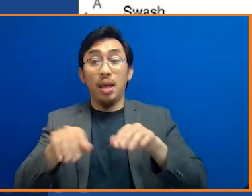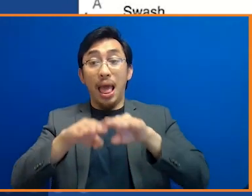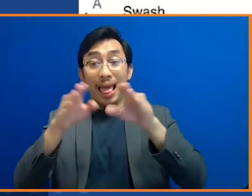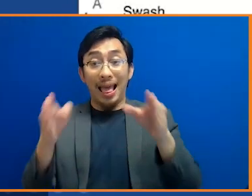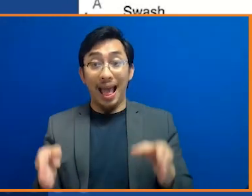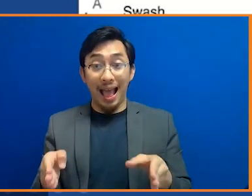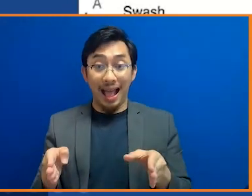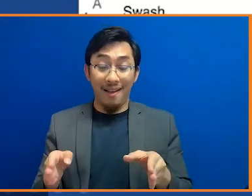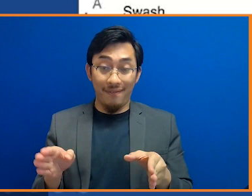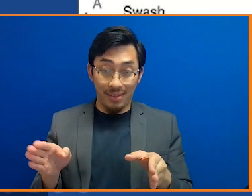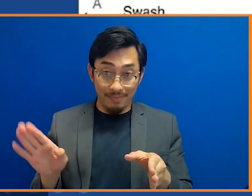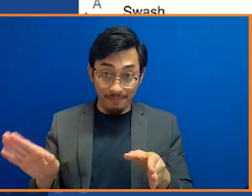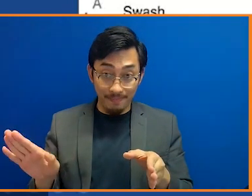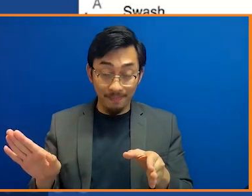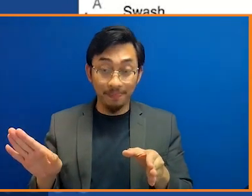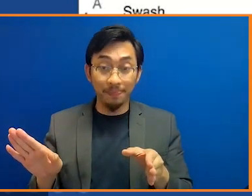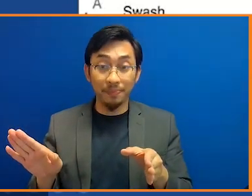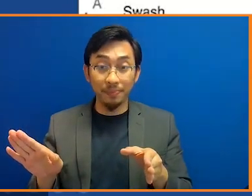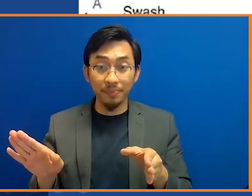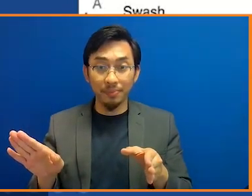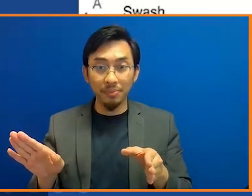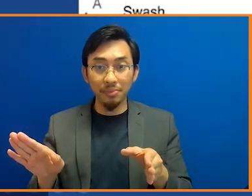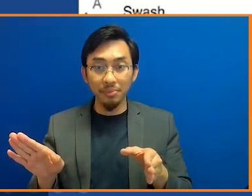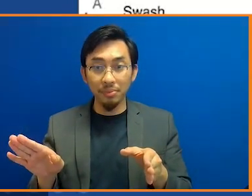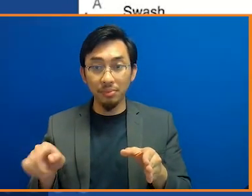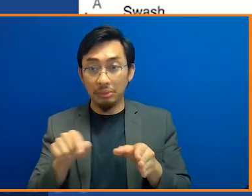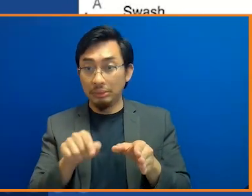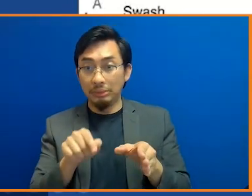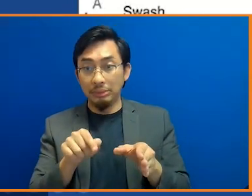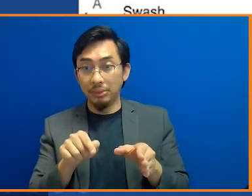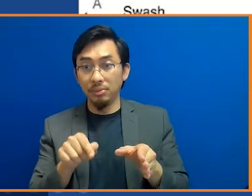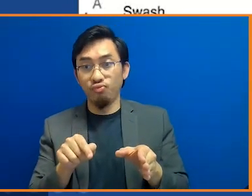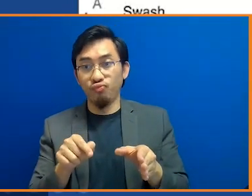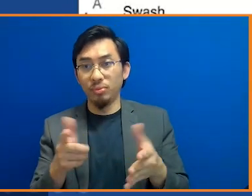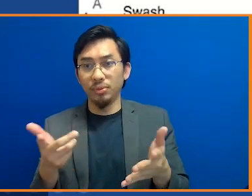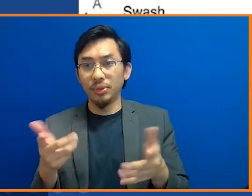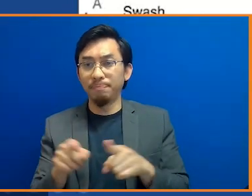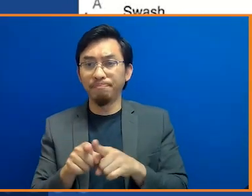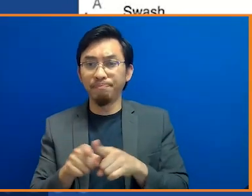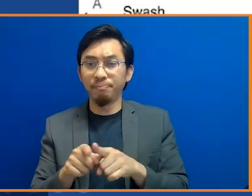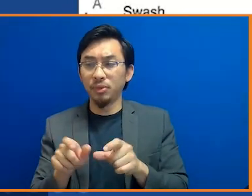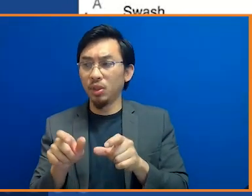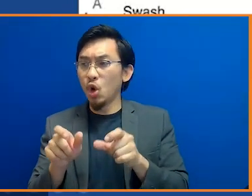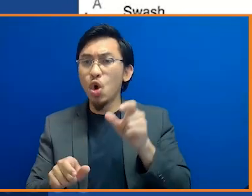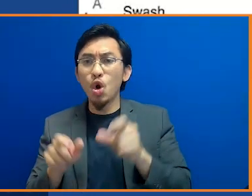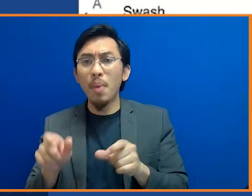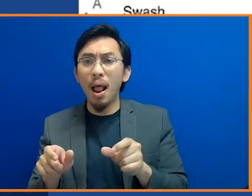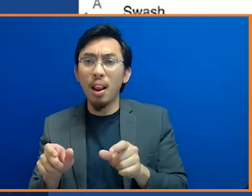of the cave. So this cave cannot be reached by normal